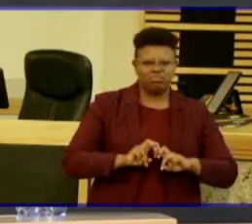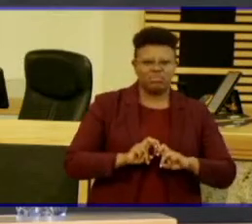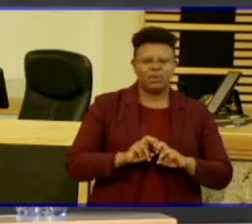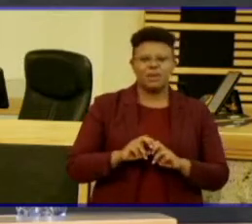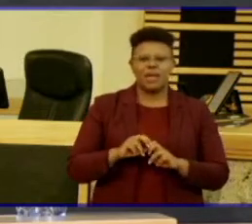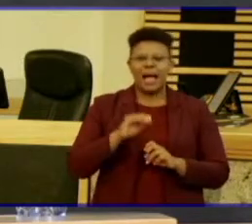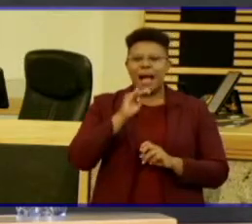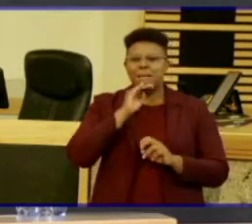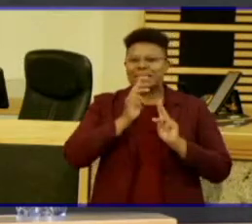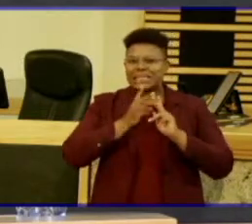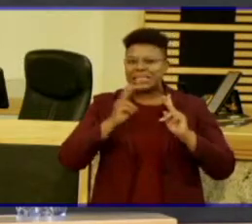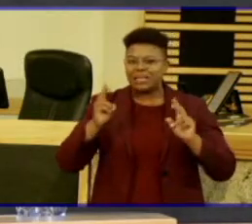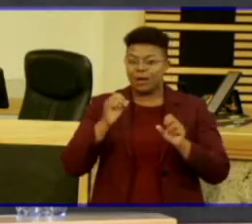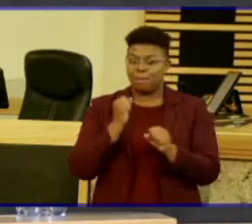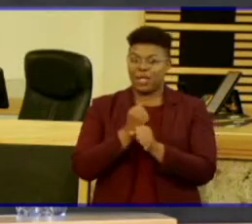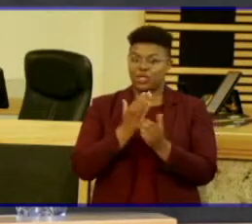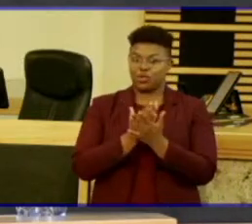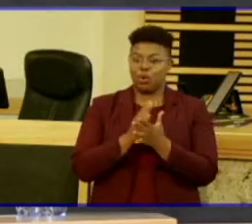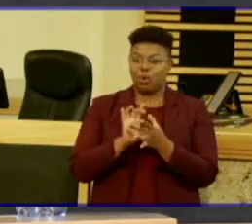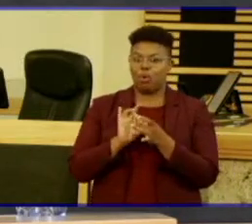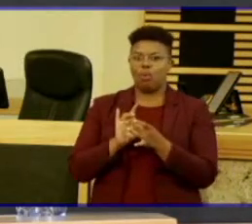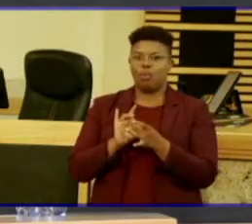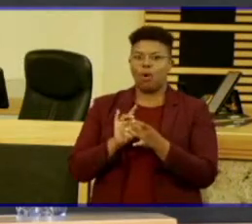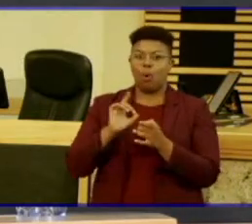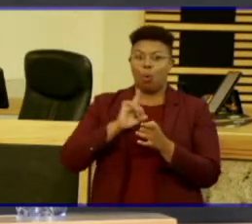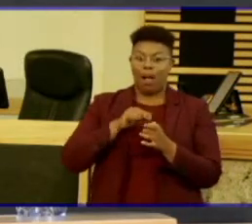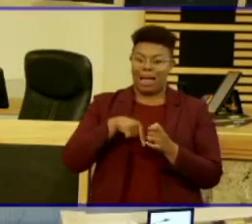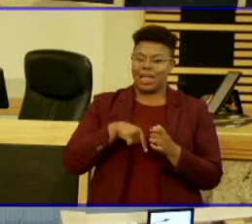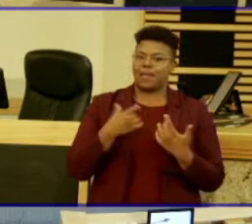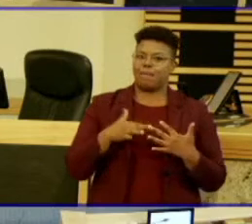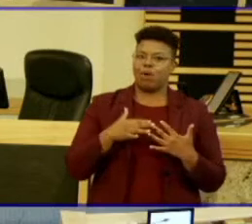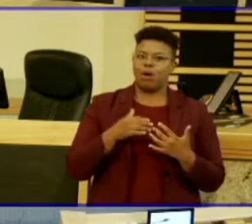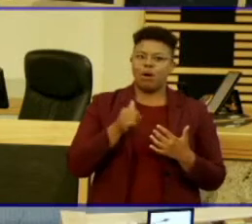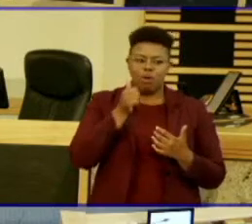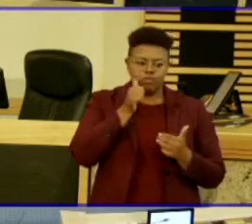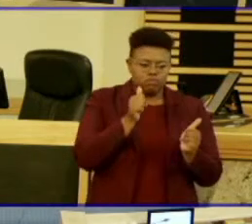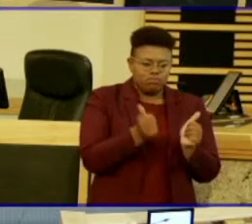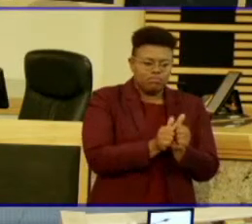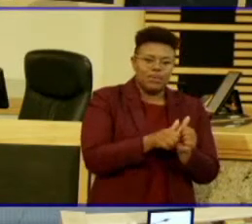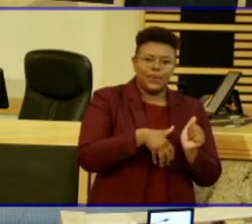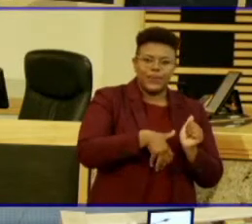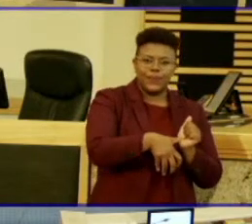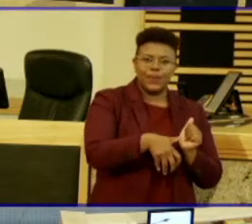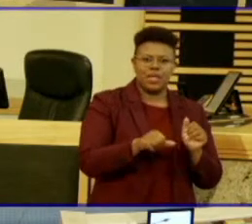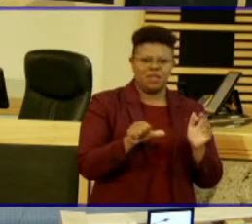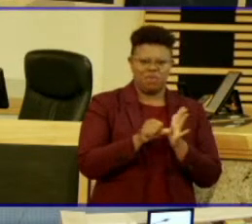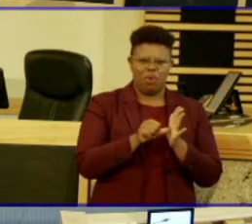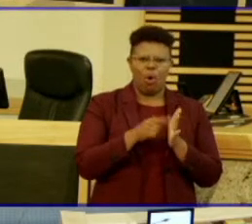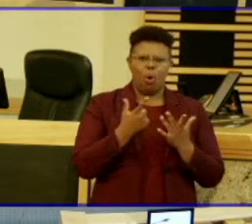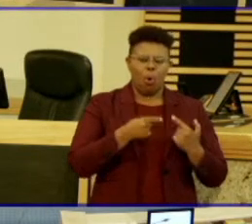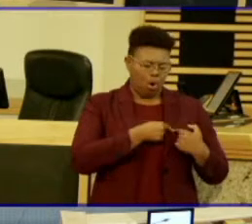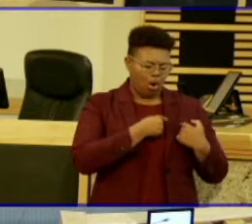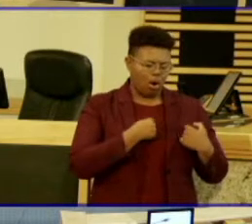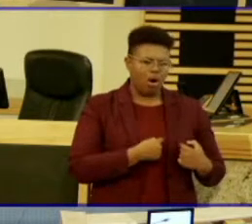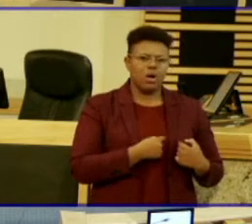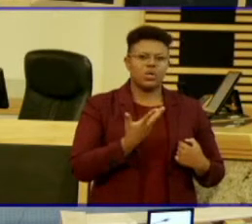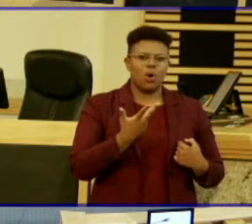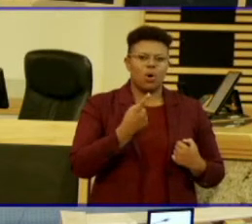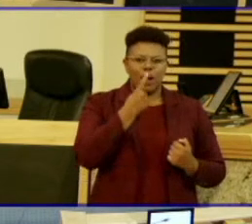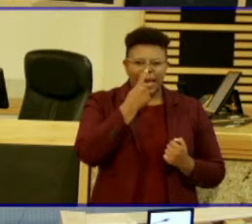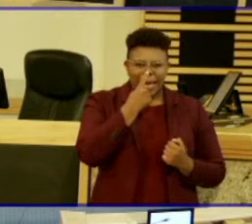Urology. Sawuqinisimis na urology balulekile. Funeka imizi iqiniso. A cardiology, ear and